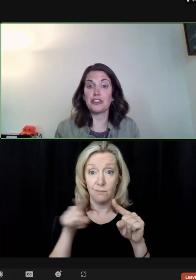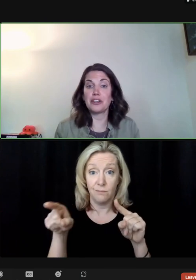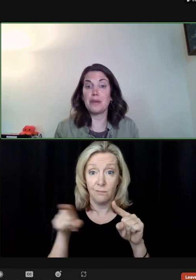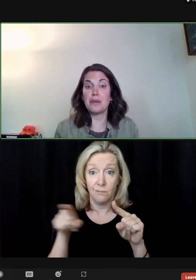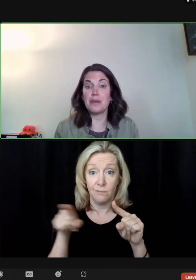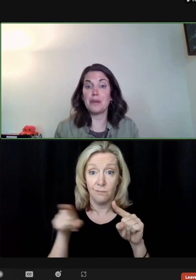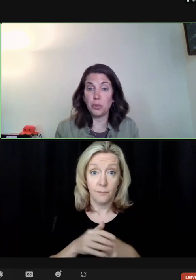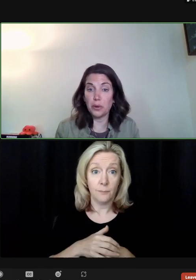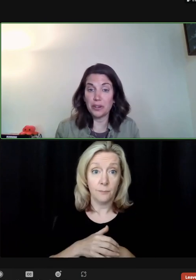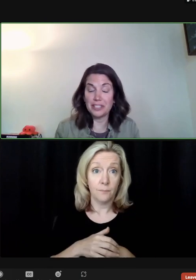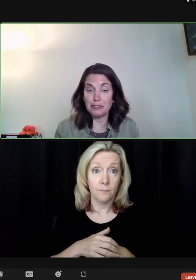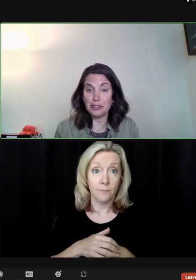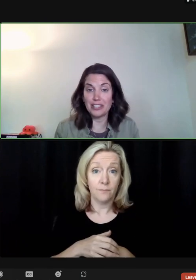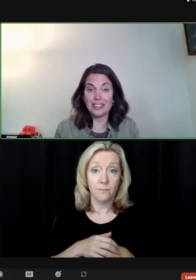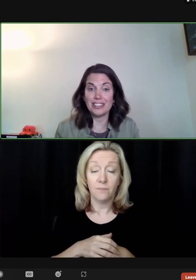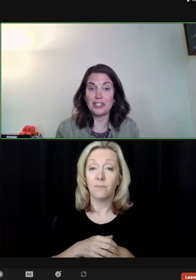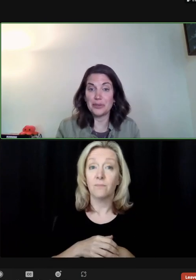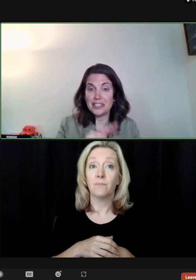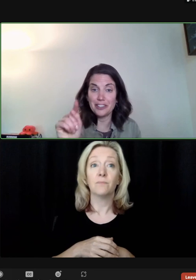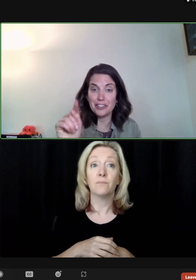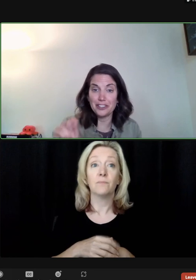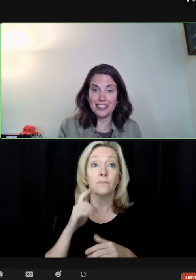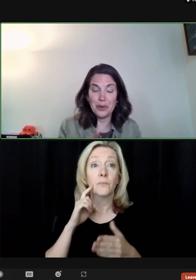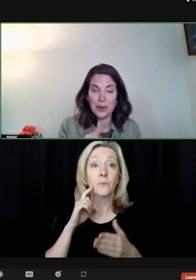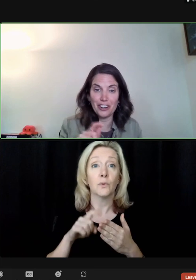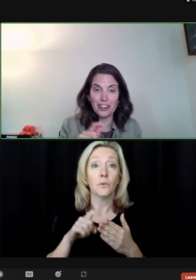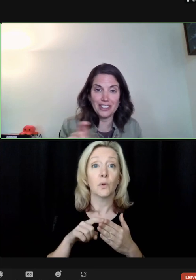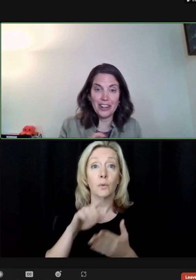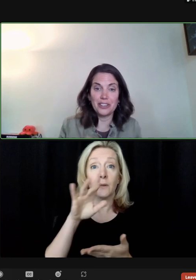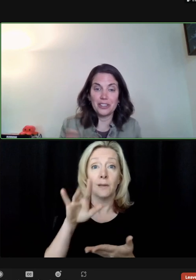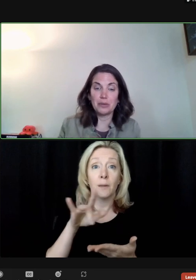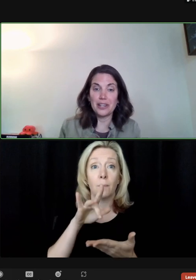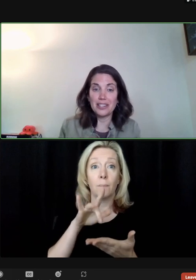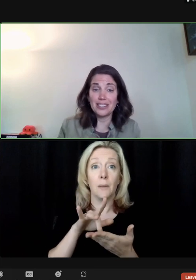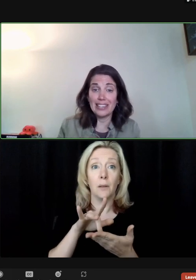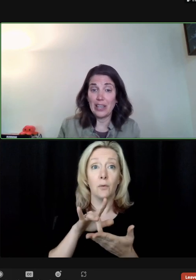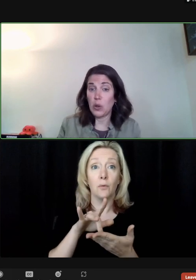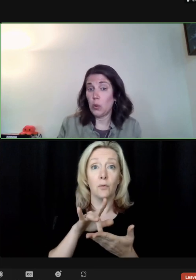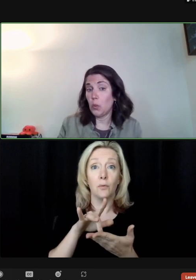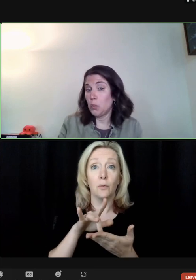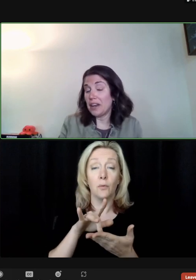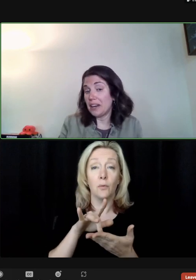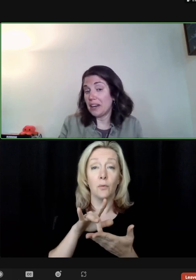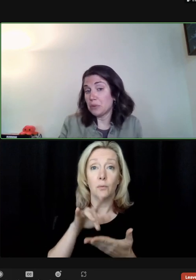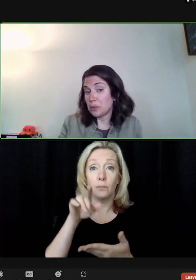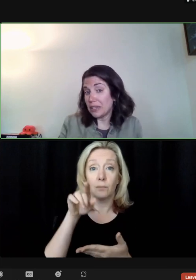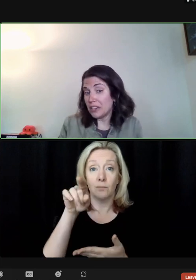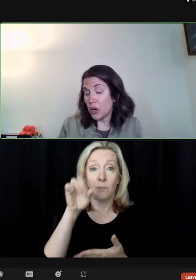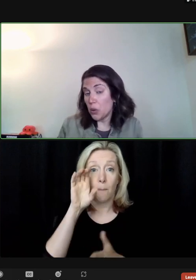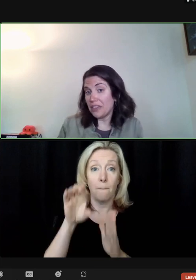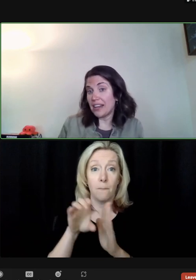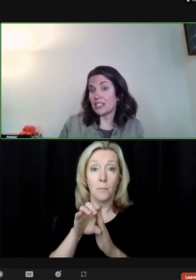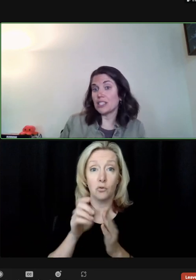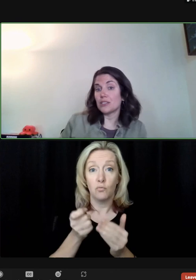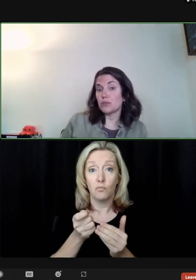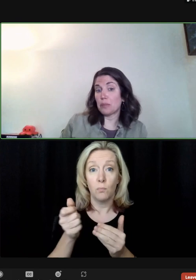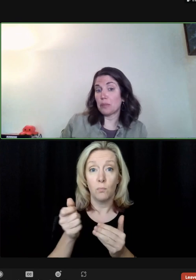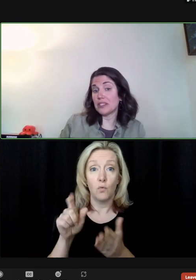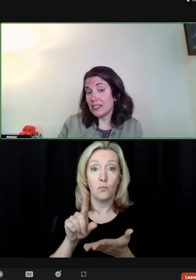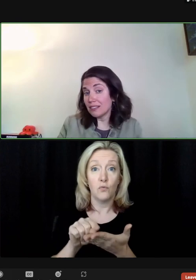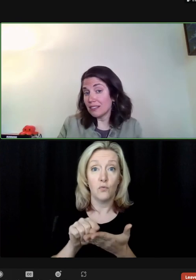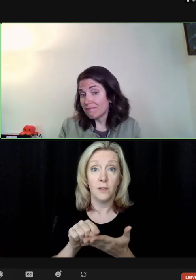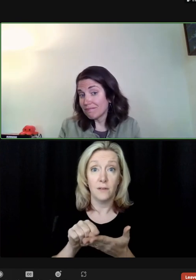anybody who hasn't already memorized the boards, if you look at the, you know, the center thing where I crossed out the print, would anybody really know what